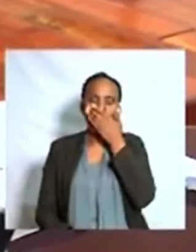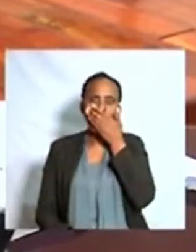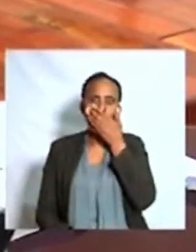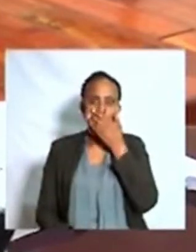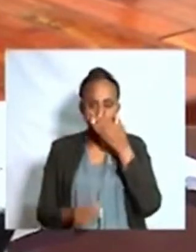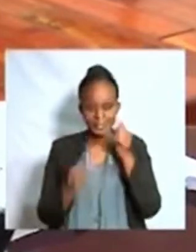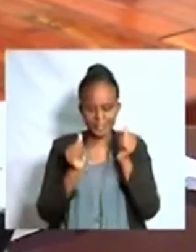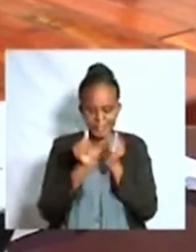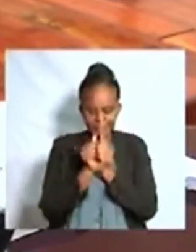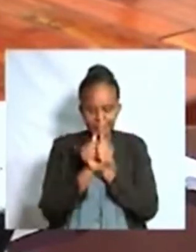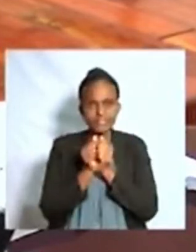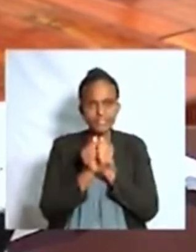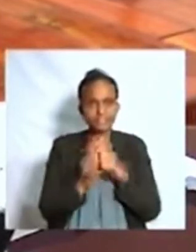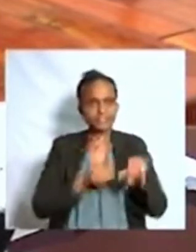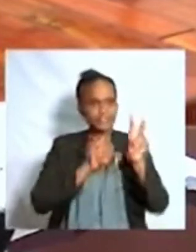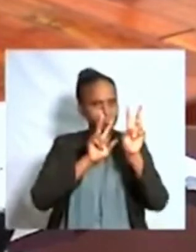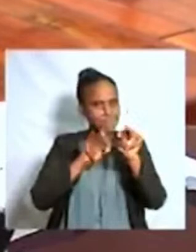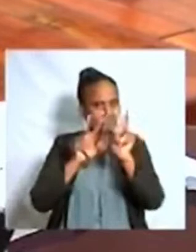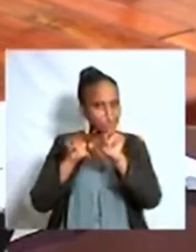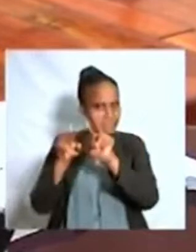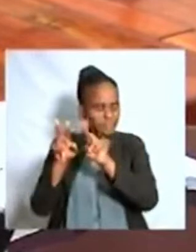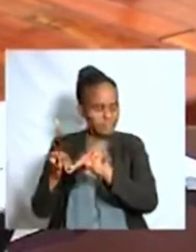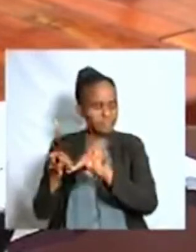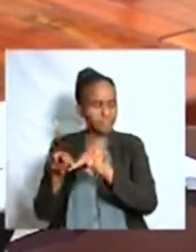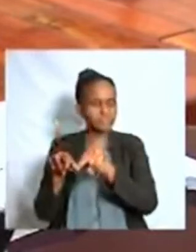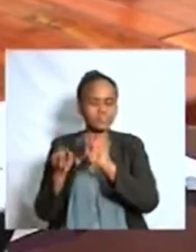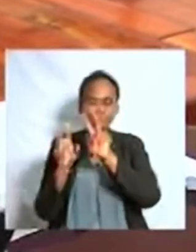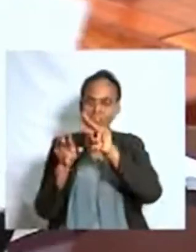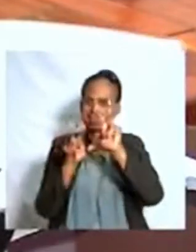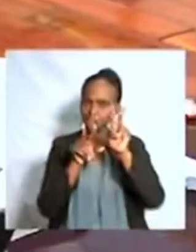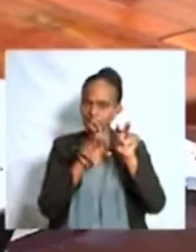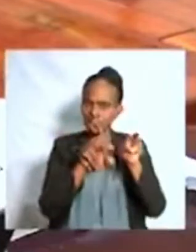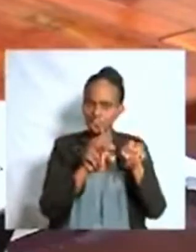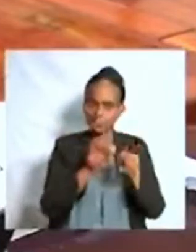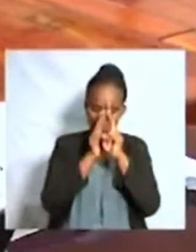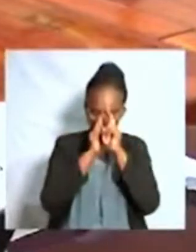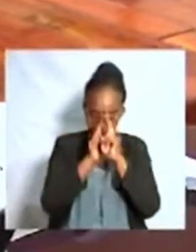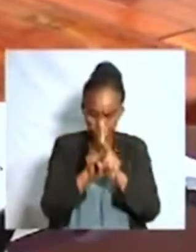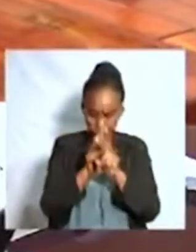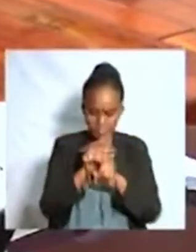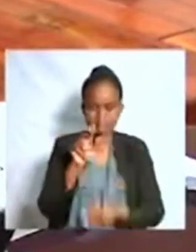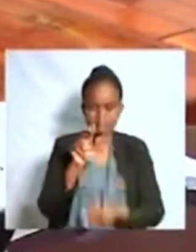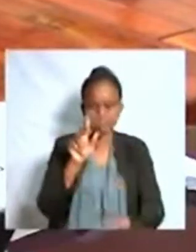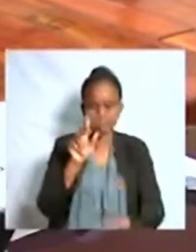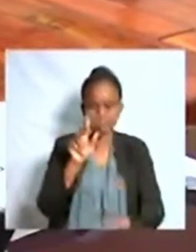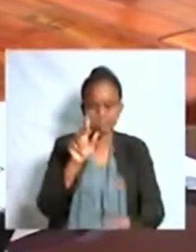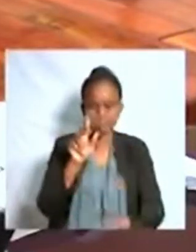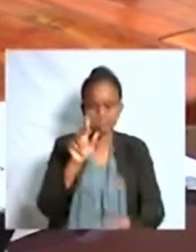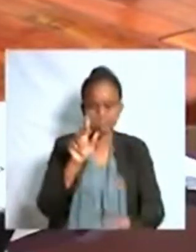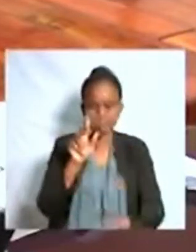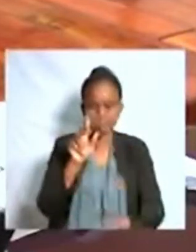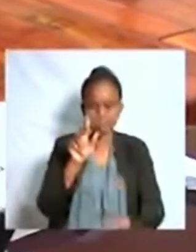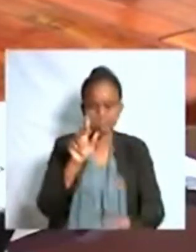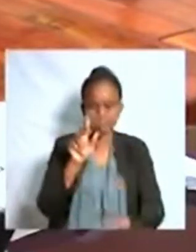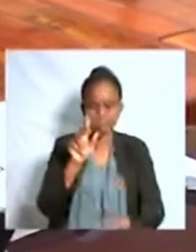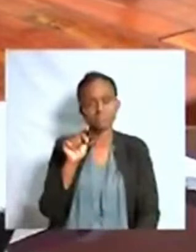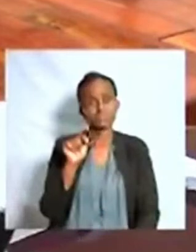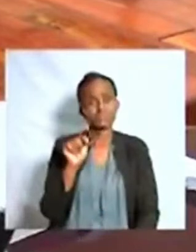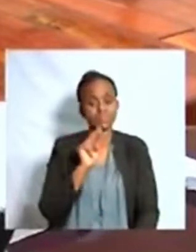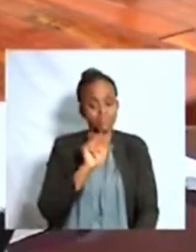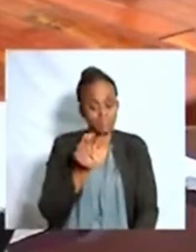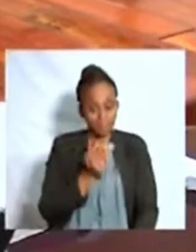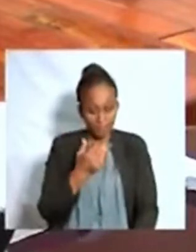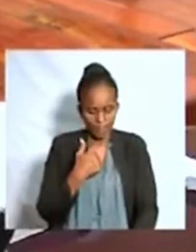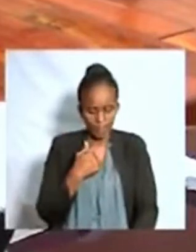As regards the monitoring, I think Honorable Katuta has raised a concern on Yes. whether we have